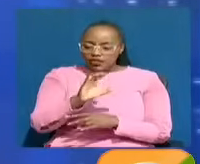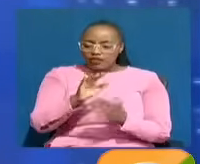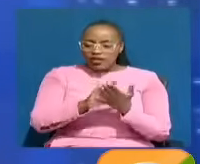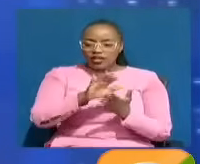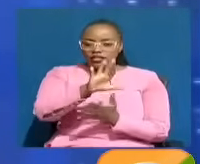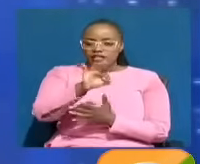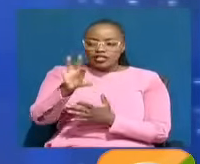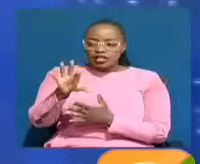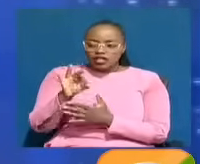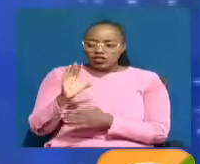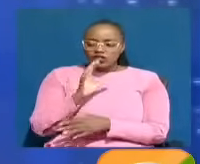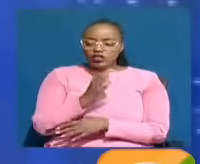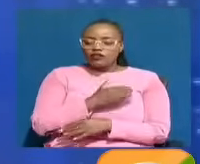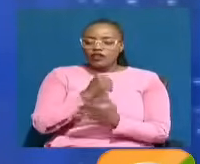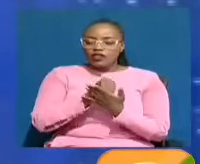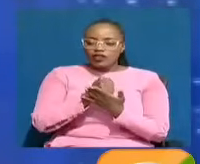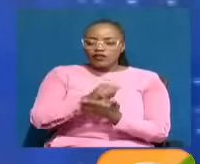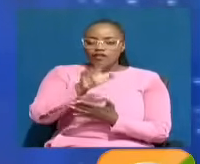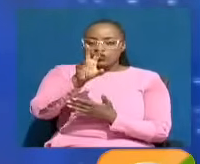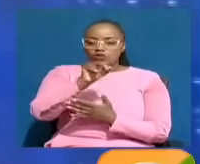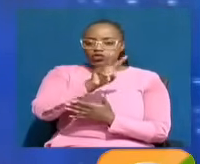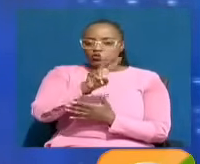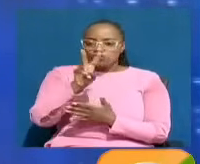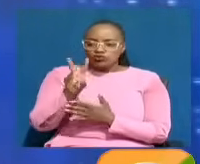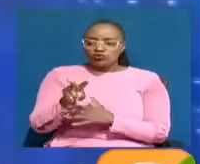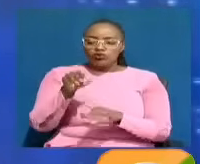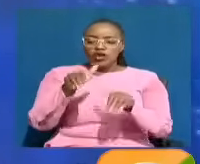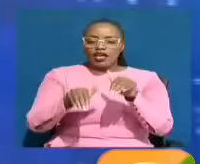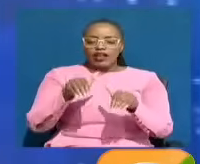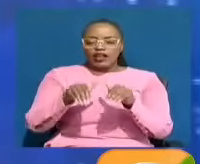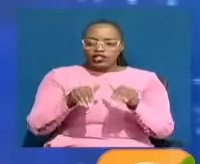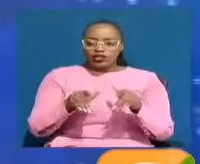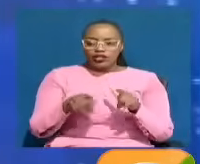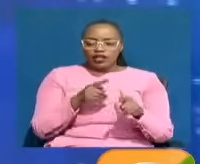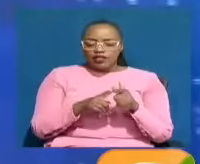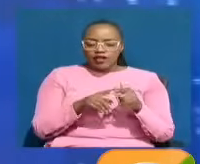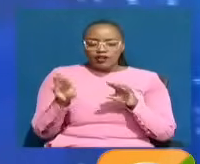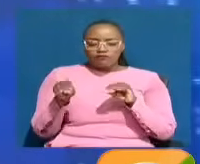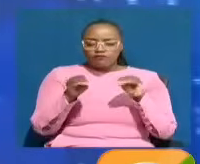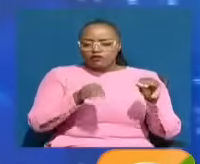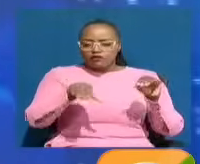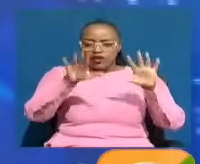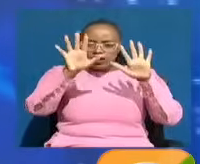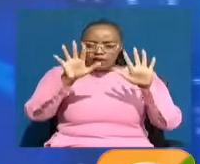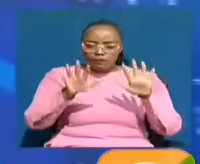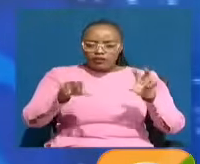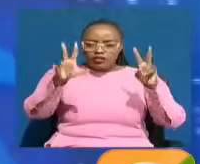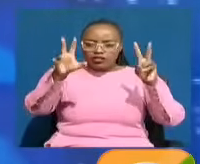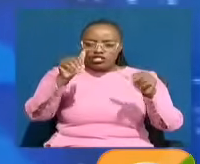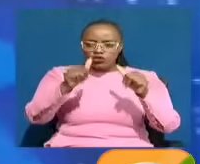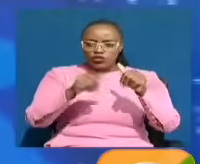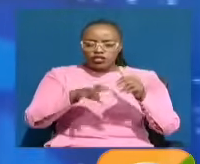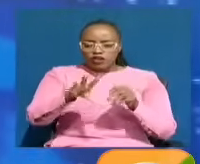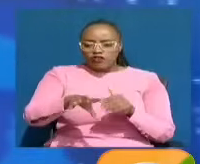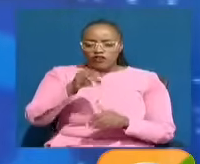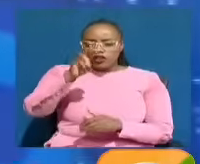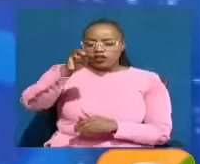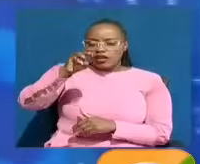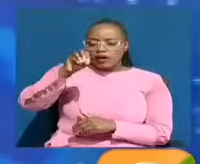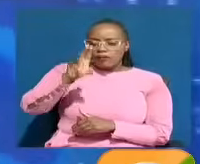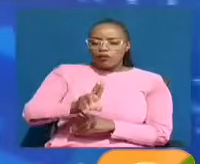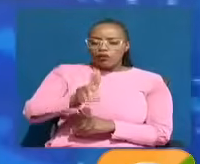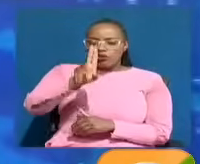committee, the audit of the 2022 general elections, and then moving to very key important issues that are found in the MOU